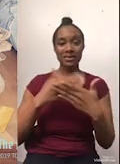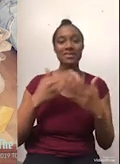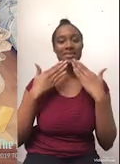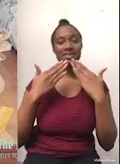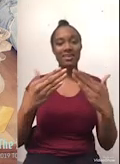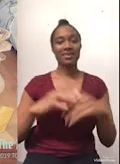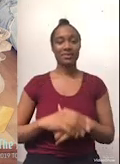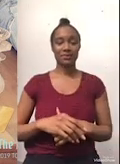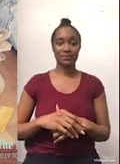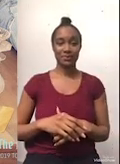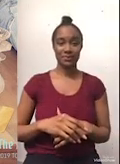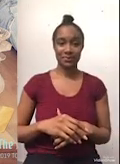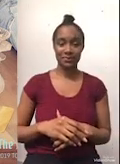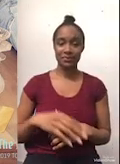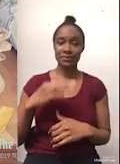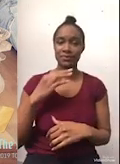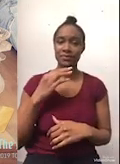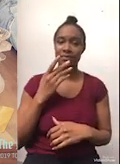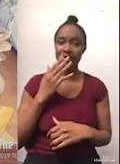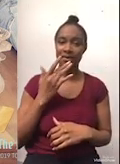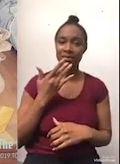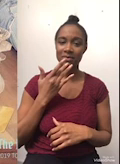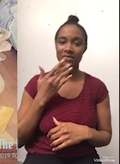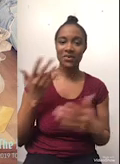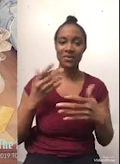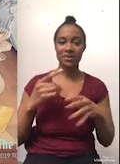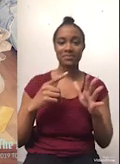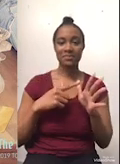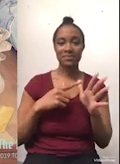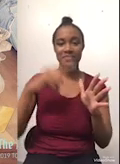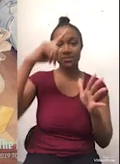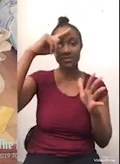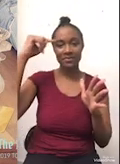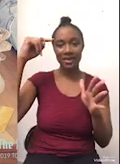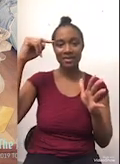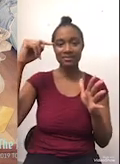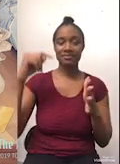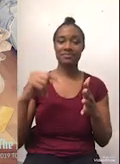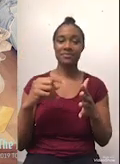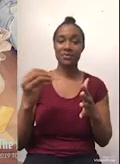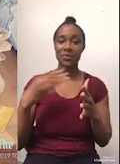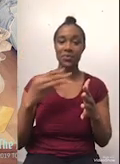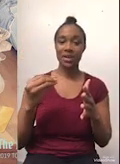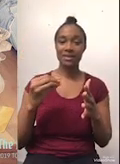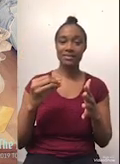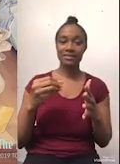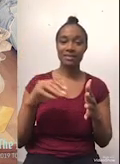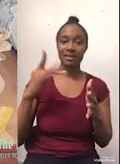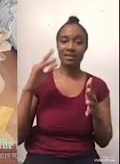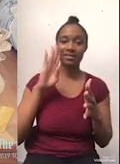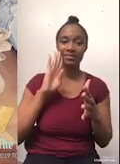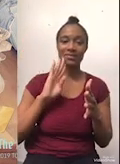What would be your favorite color? Chino, black, white, beige.